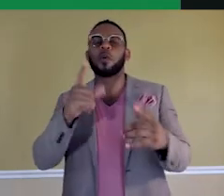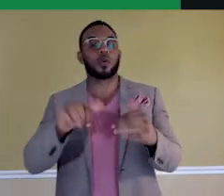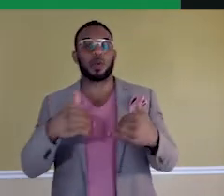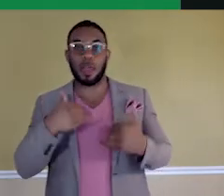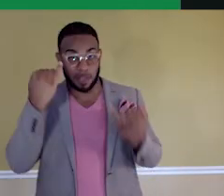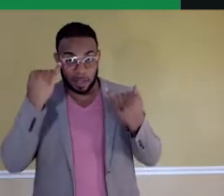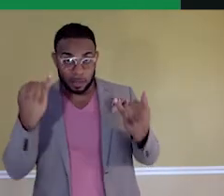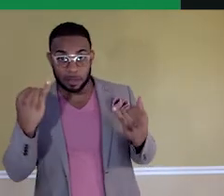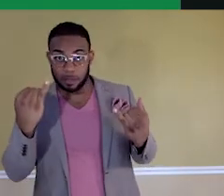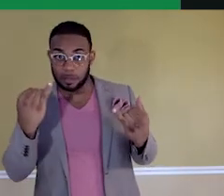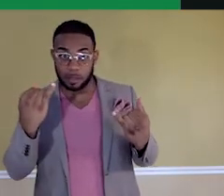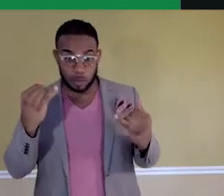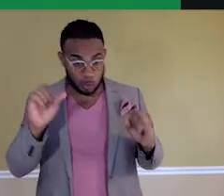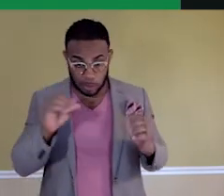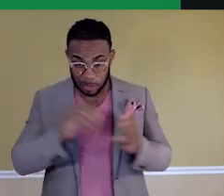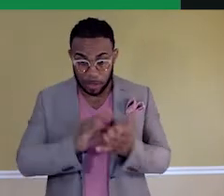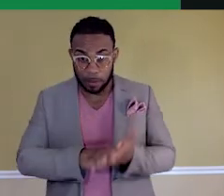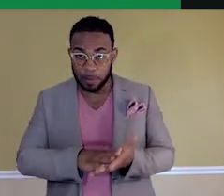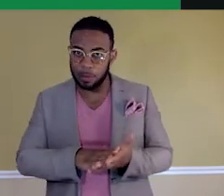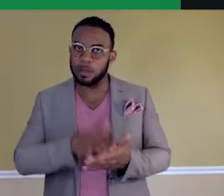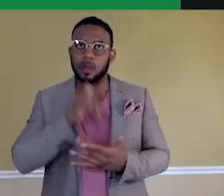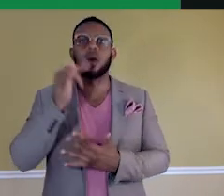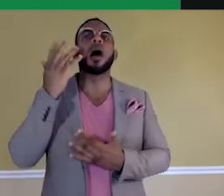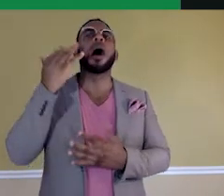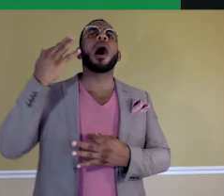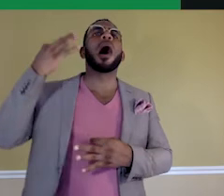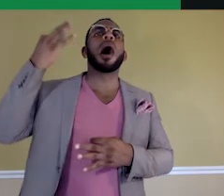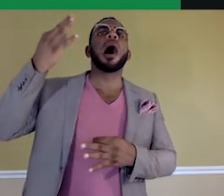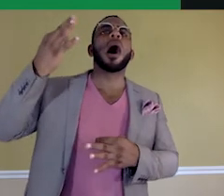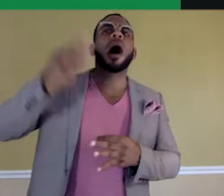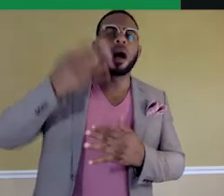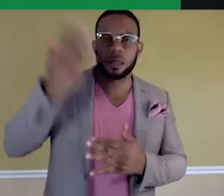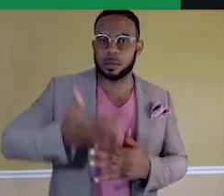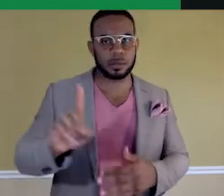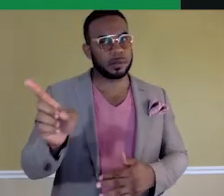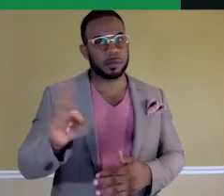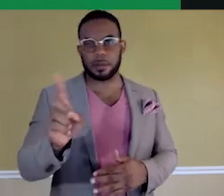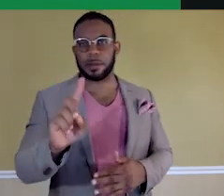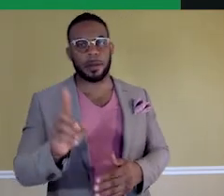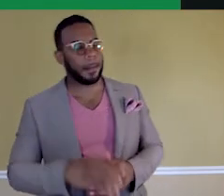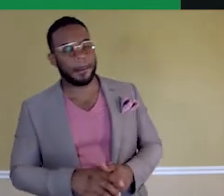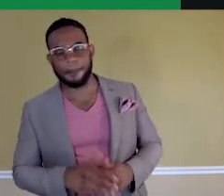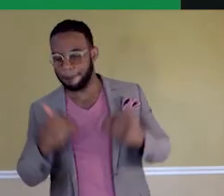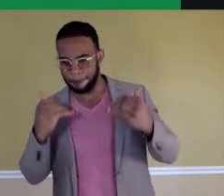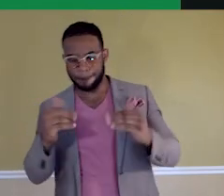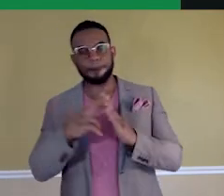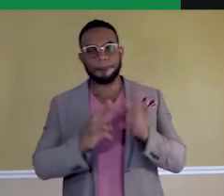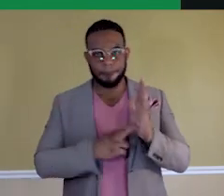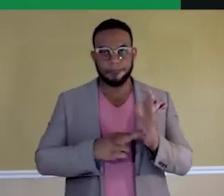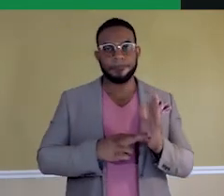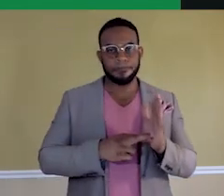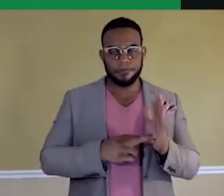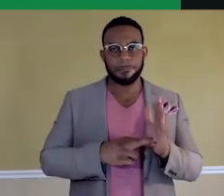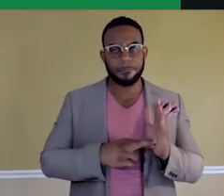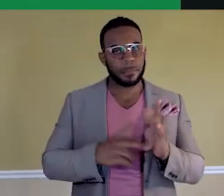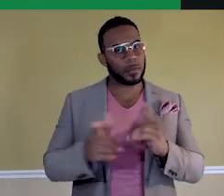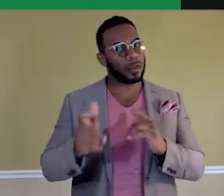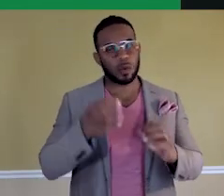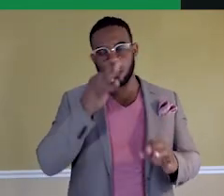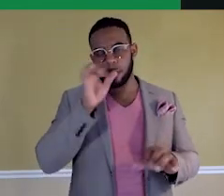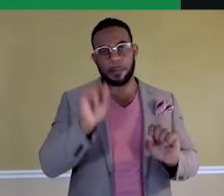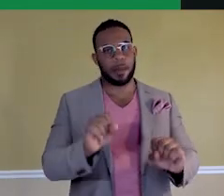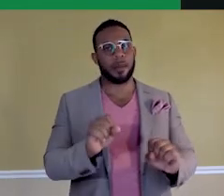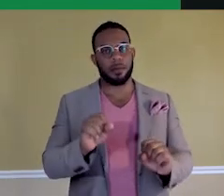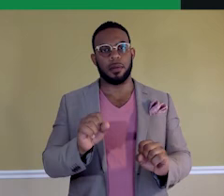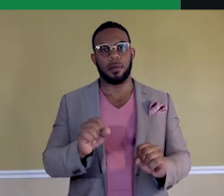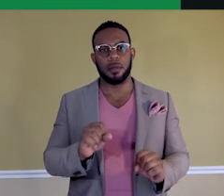have an idea and you can document it, do not wait until you've built before you can register. You find a way to register your patent